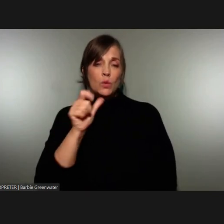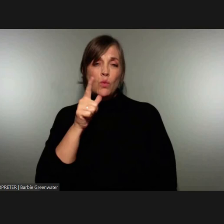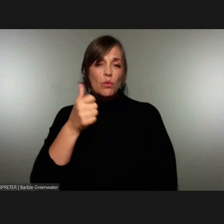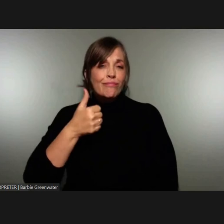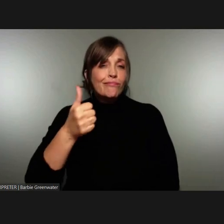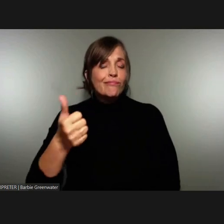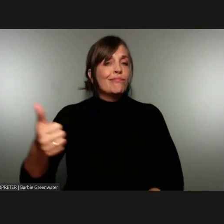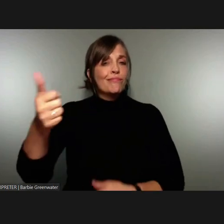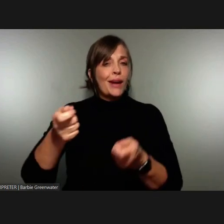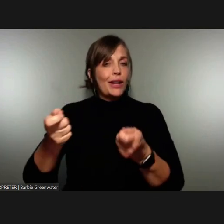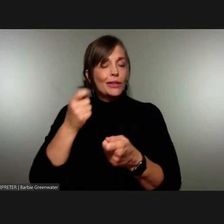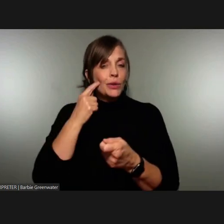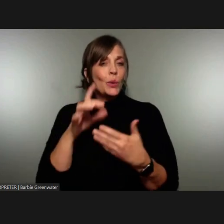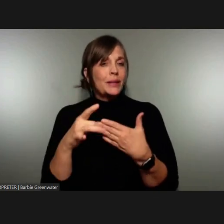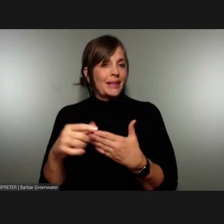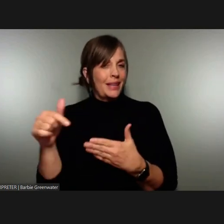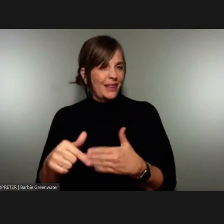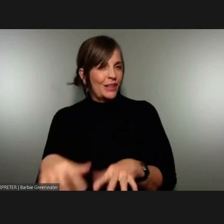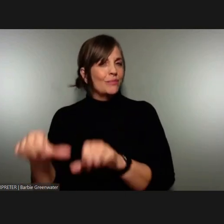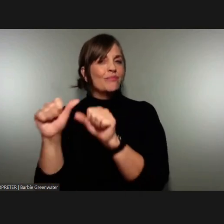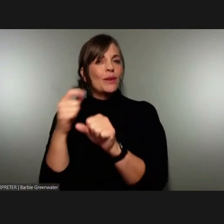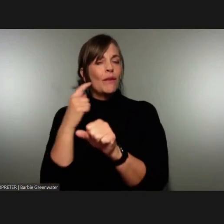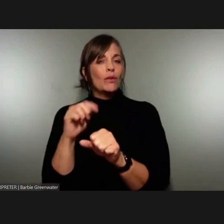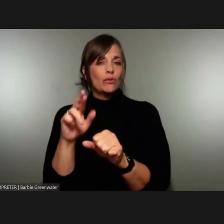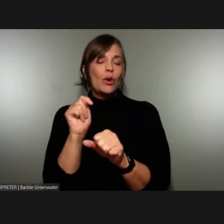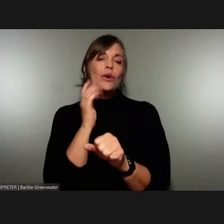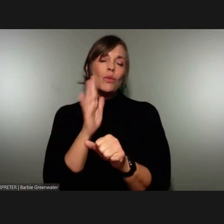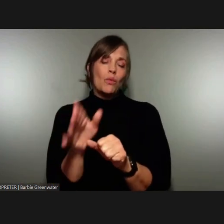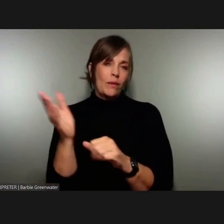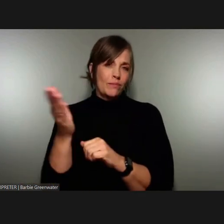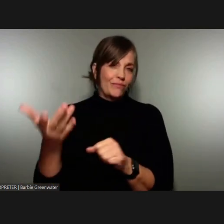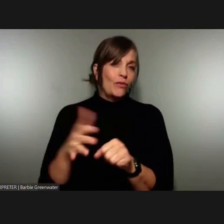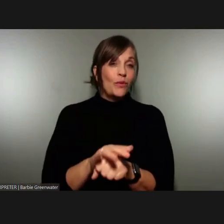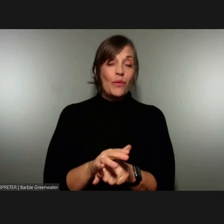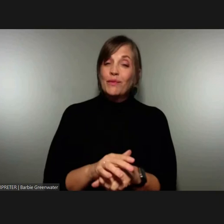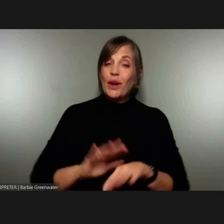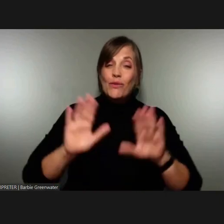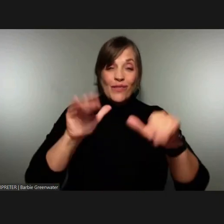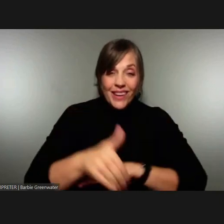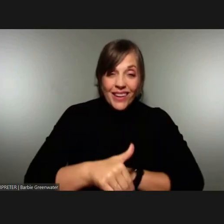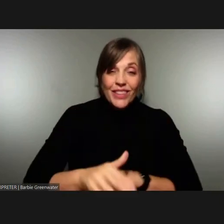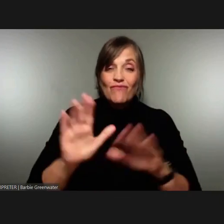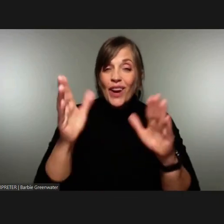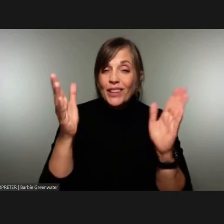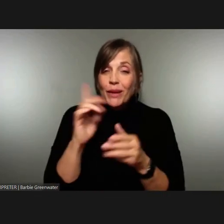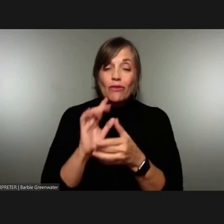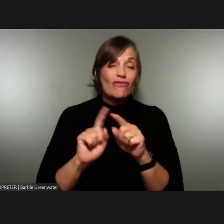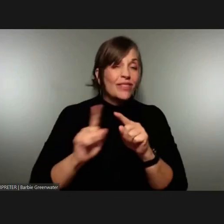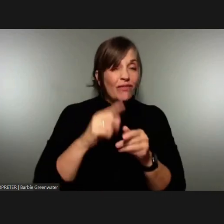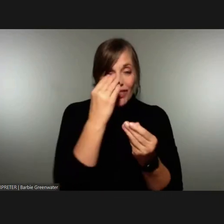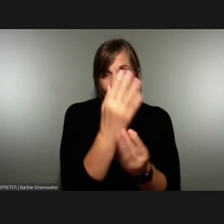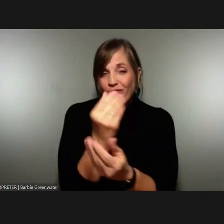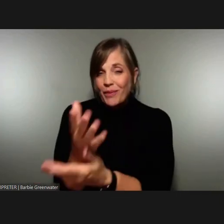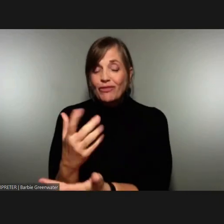will provide this presentation. We have a full evening, lots of great speakers and information. So at this